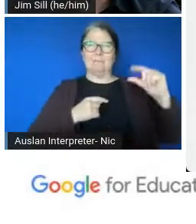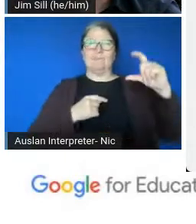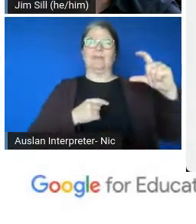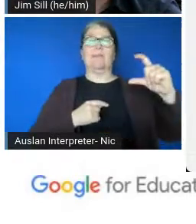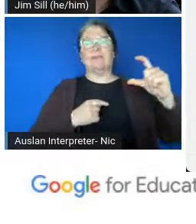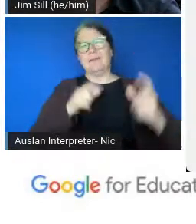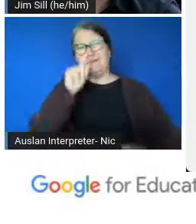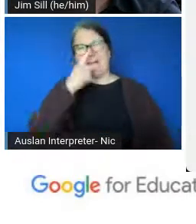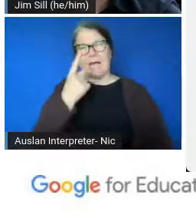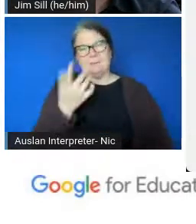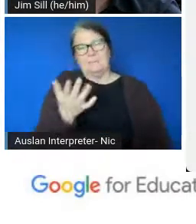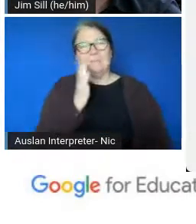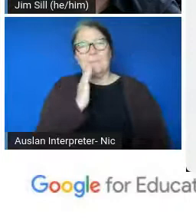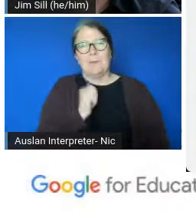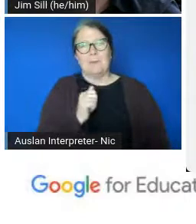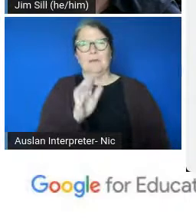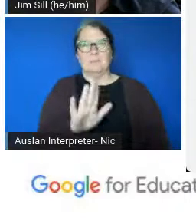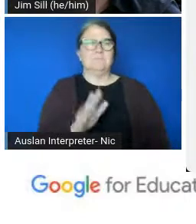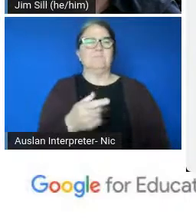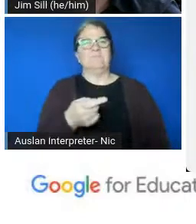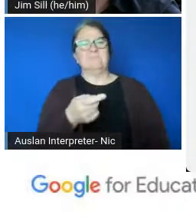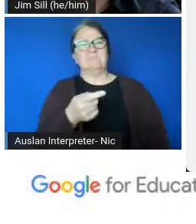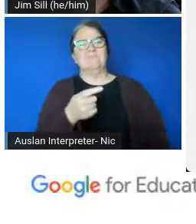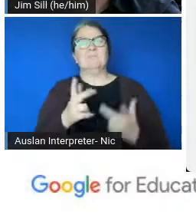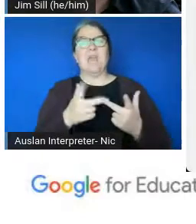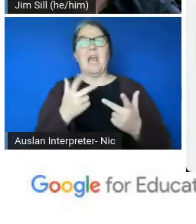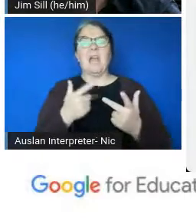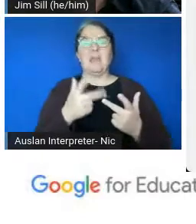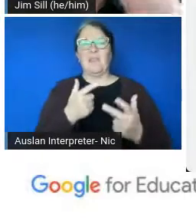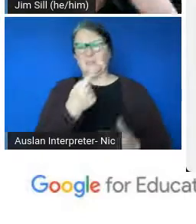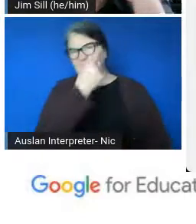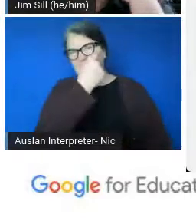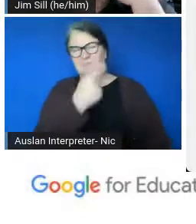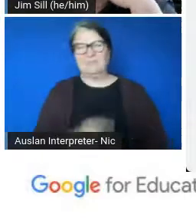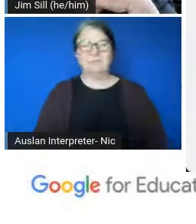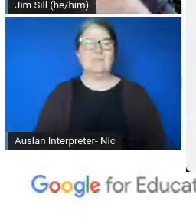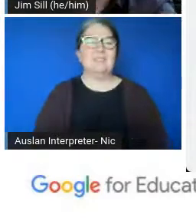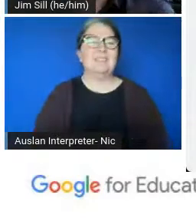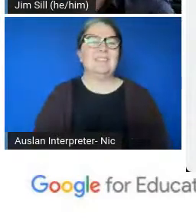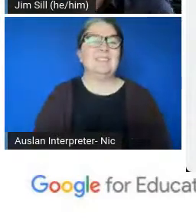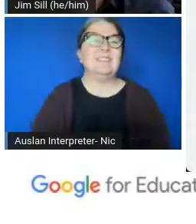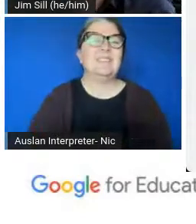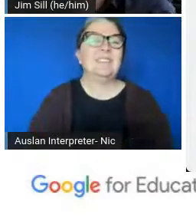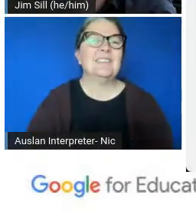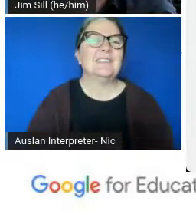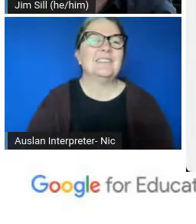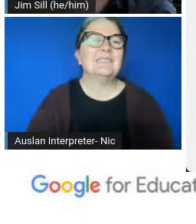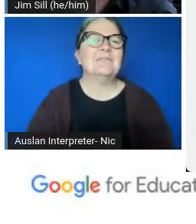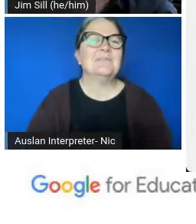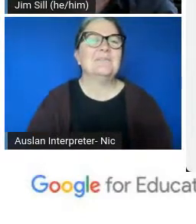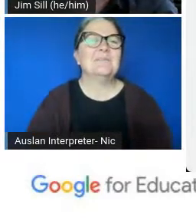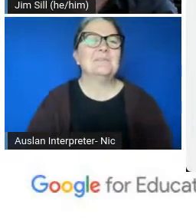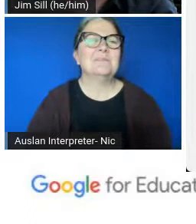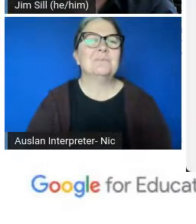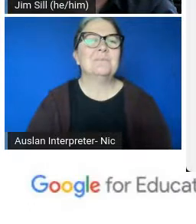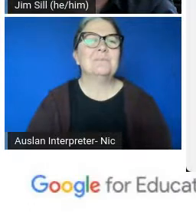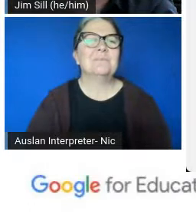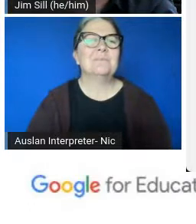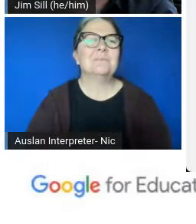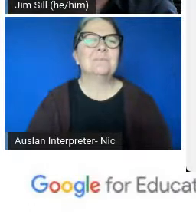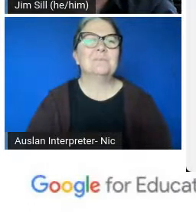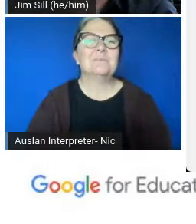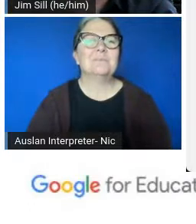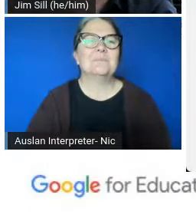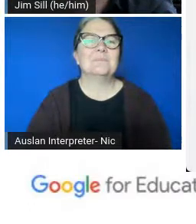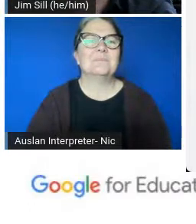design project for school. You would obviously call it something much more fancy than that. And then you've got the